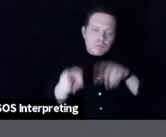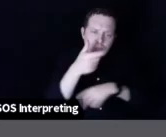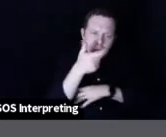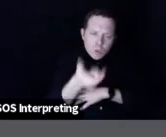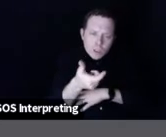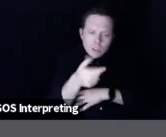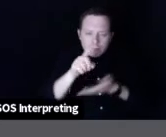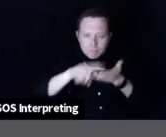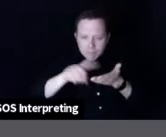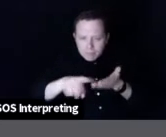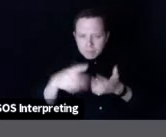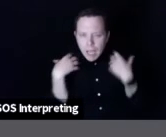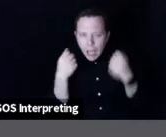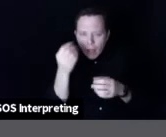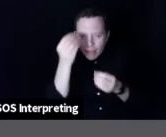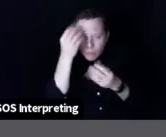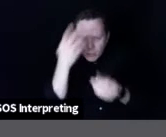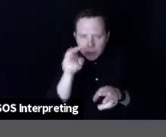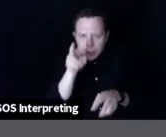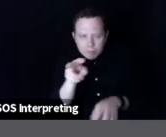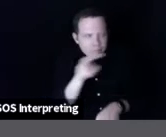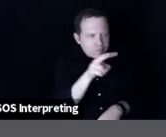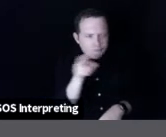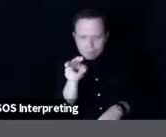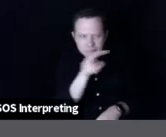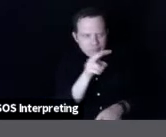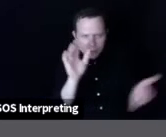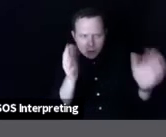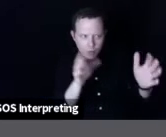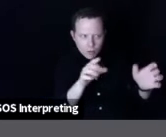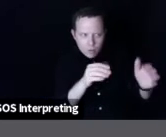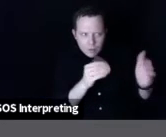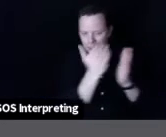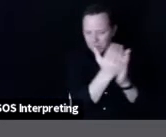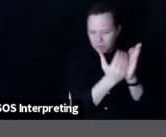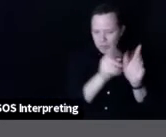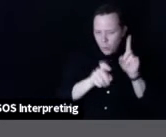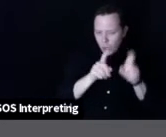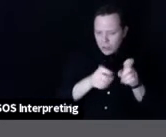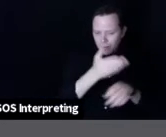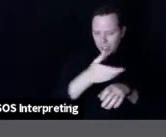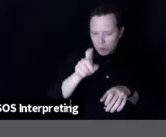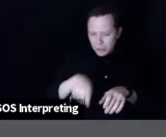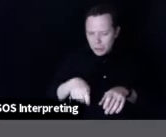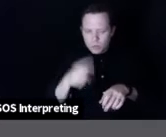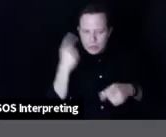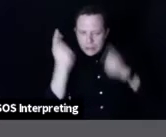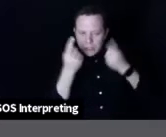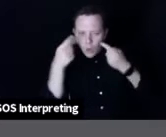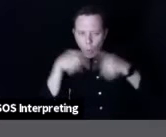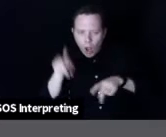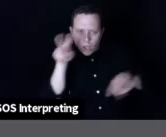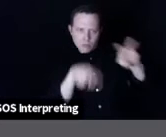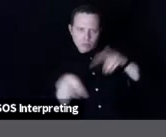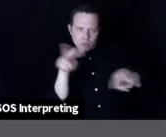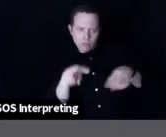So these are the things that you really need to ask yourself when you're evaluating a website. Who is in